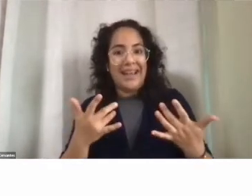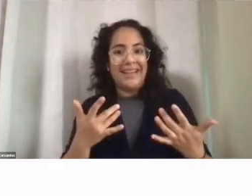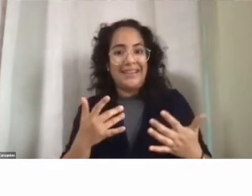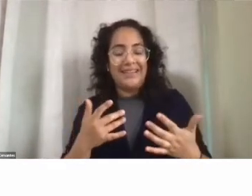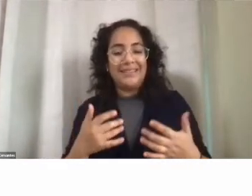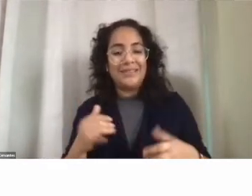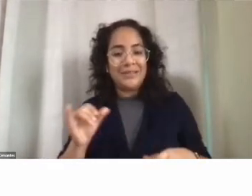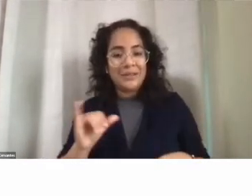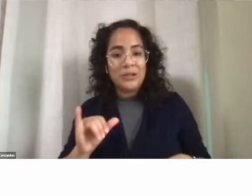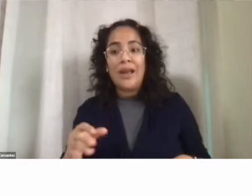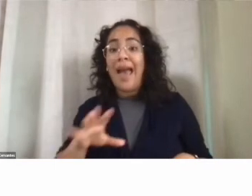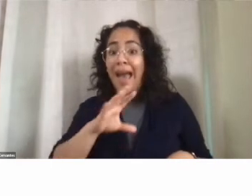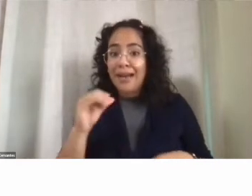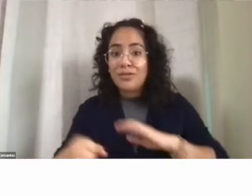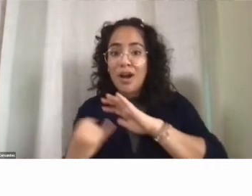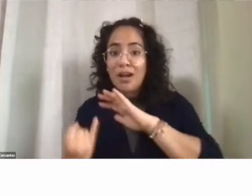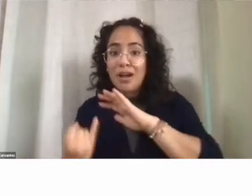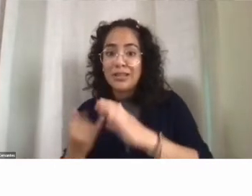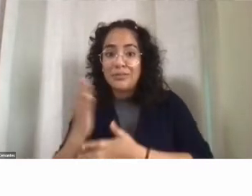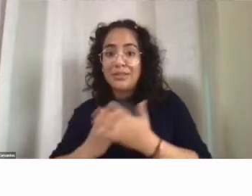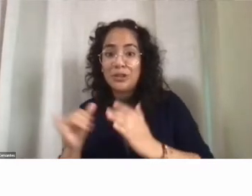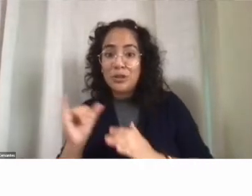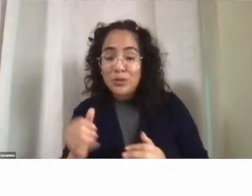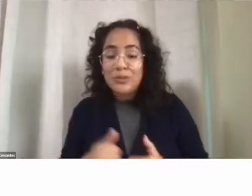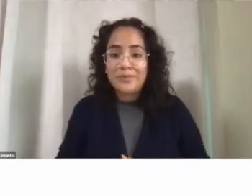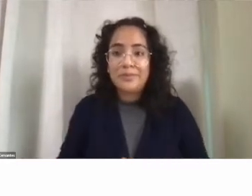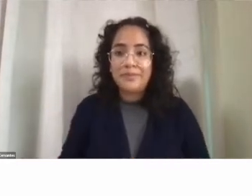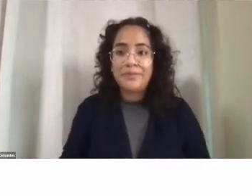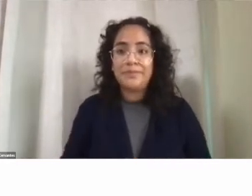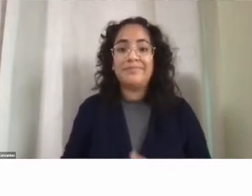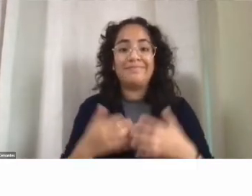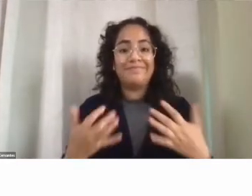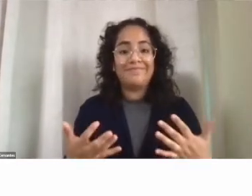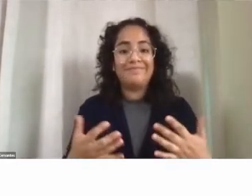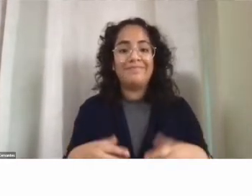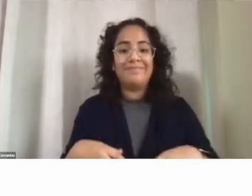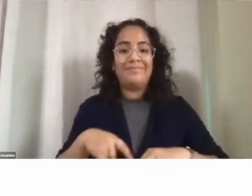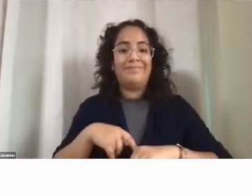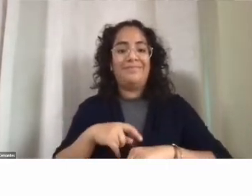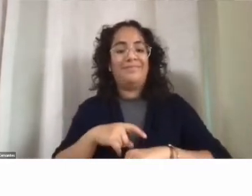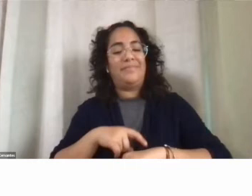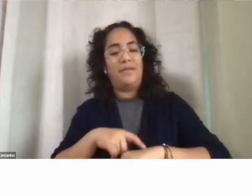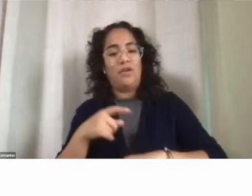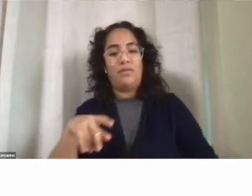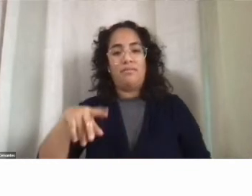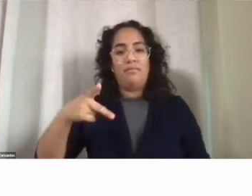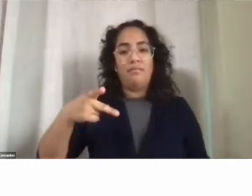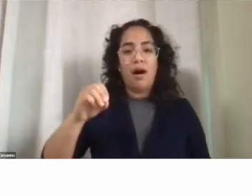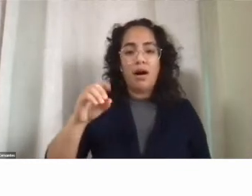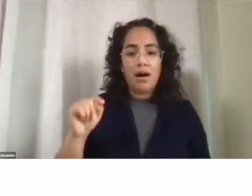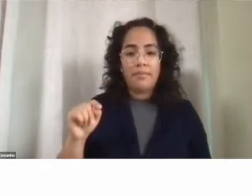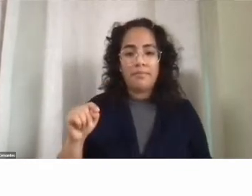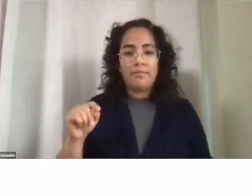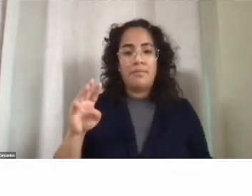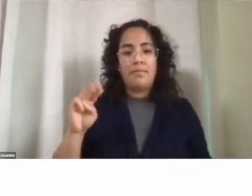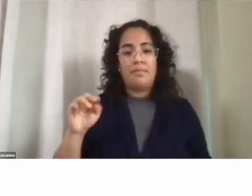the isolation periods. And so it's time for pod mapping. I translated